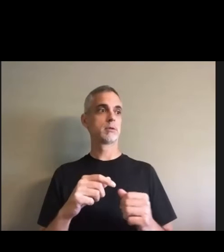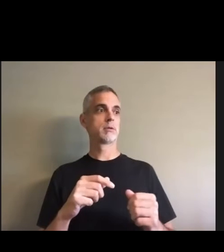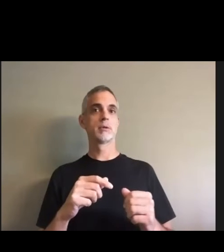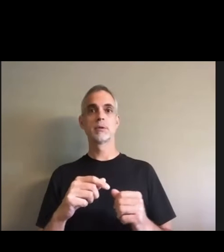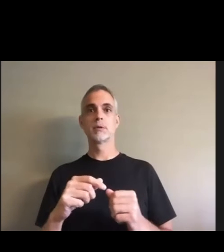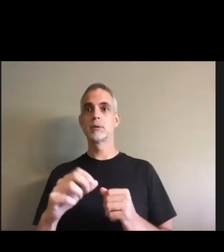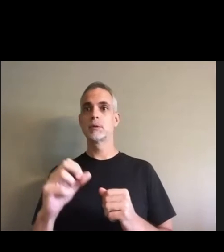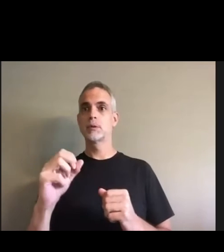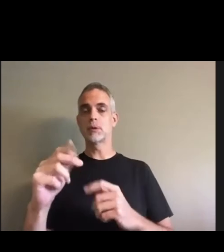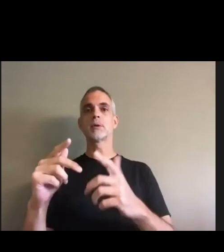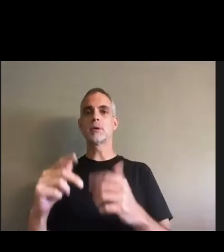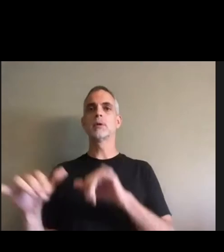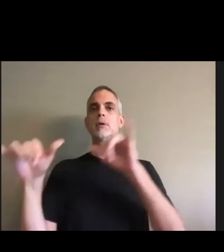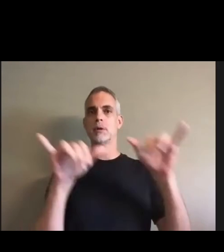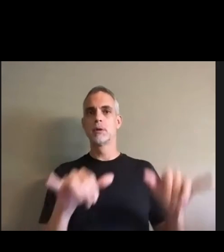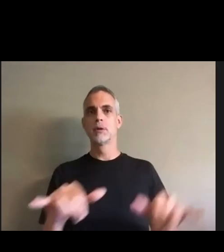of the